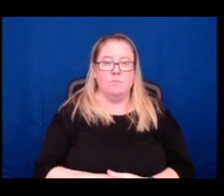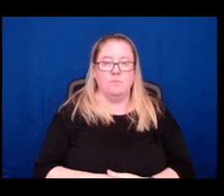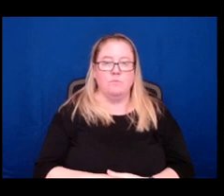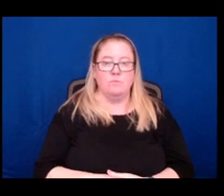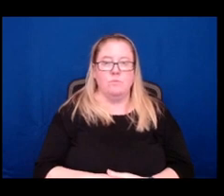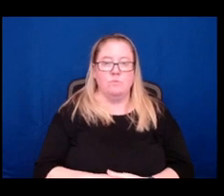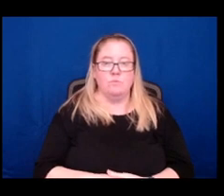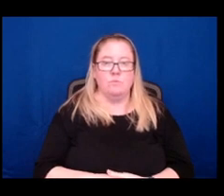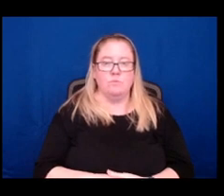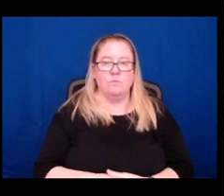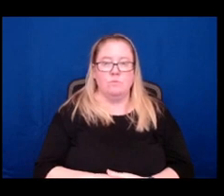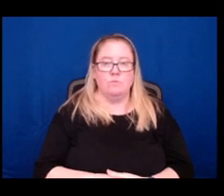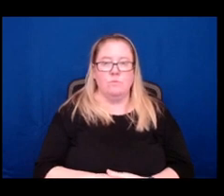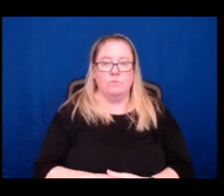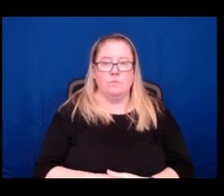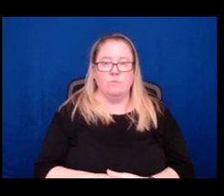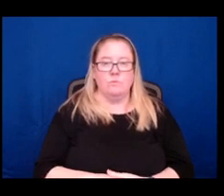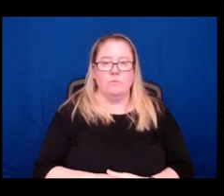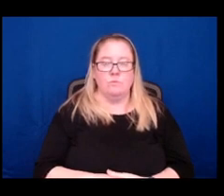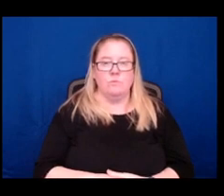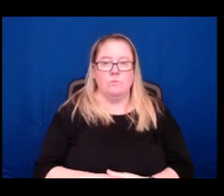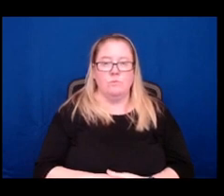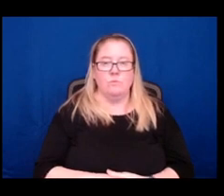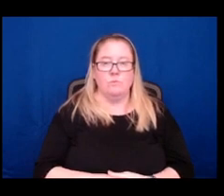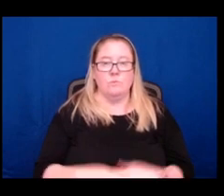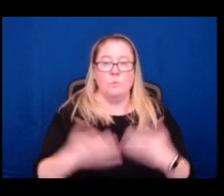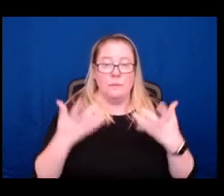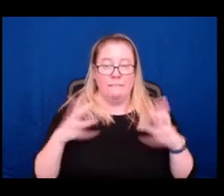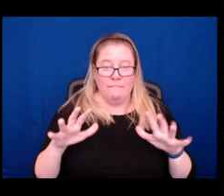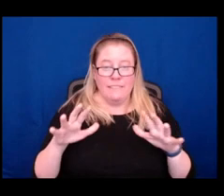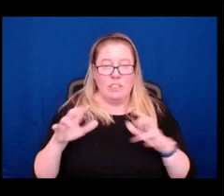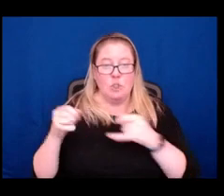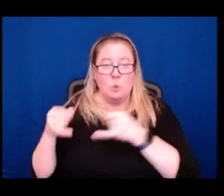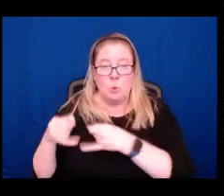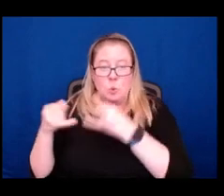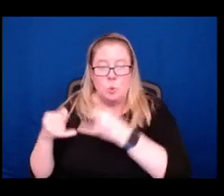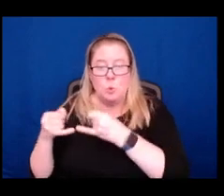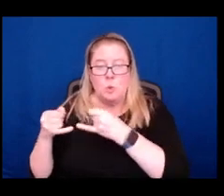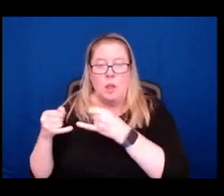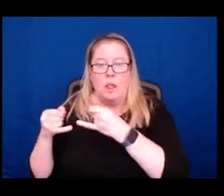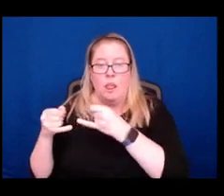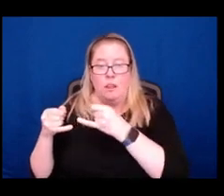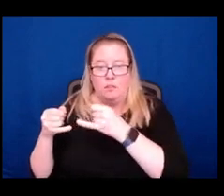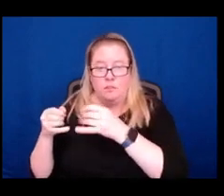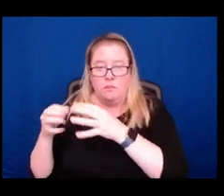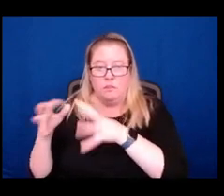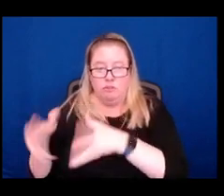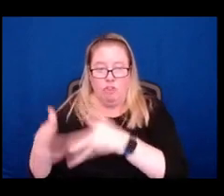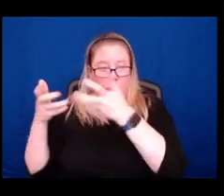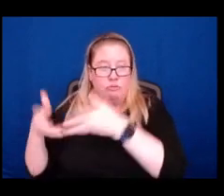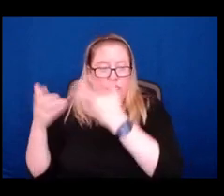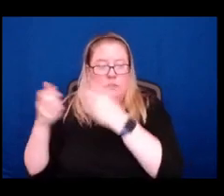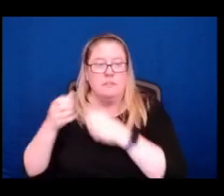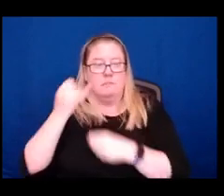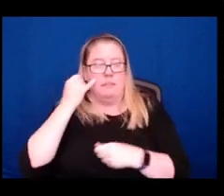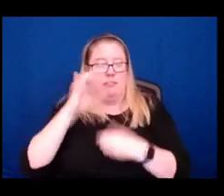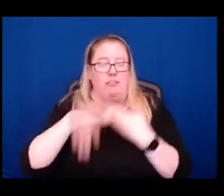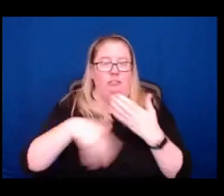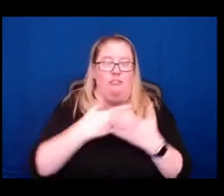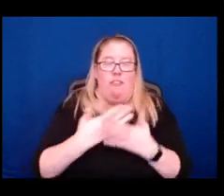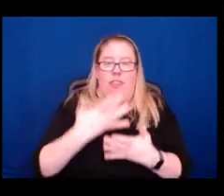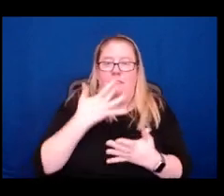And once we toss up our noodles, imagine all of the flavors and the